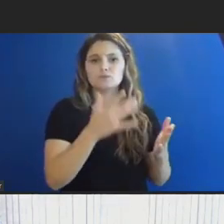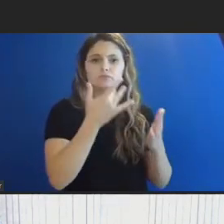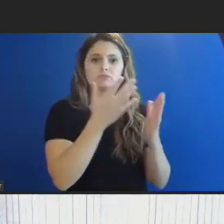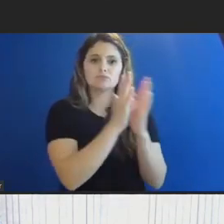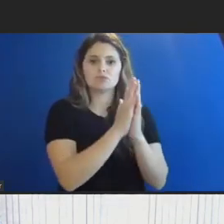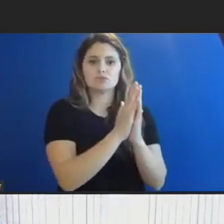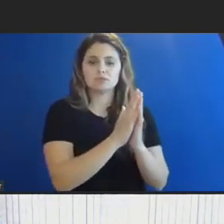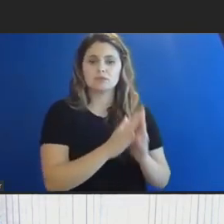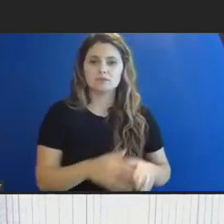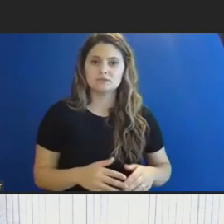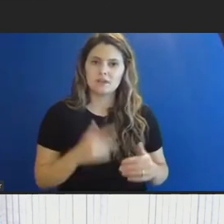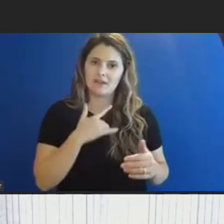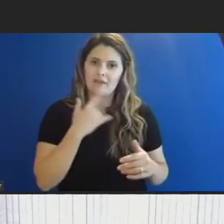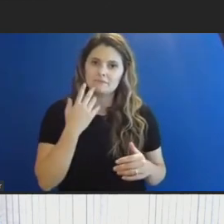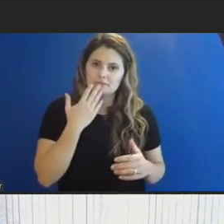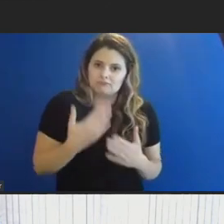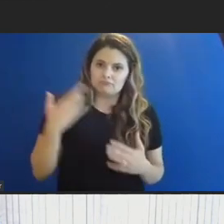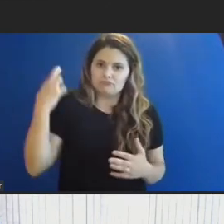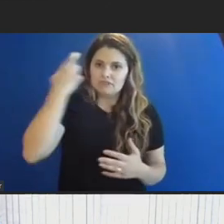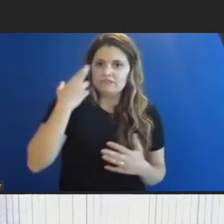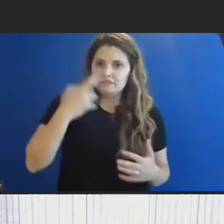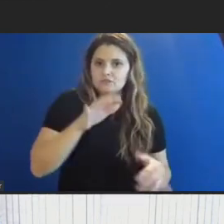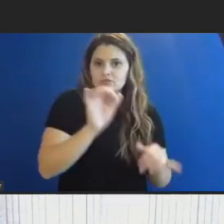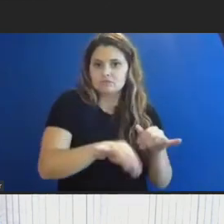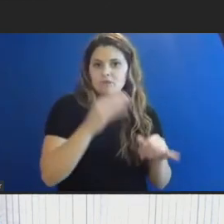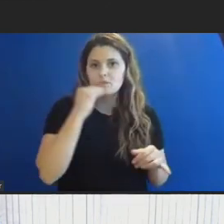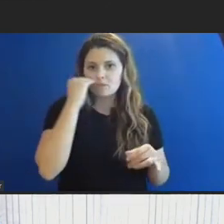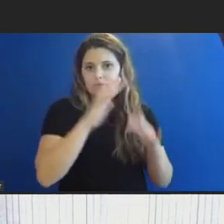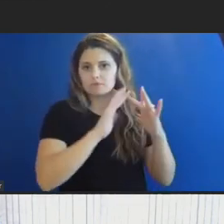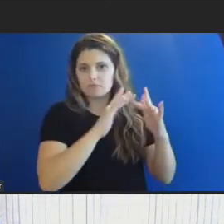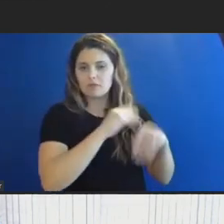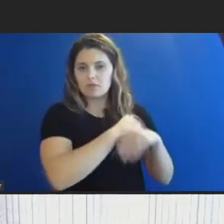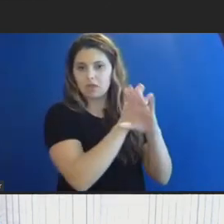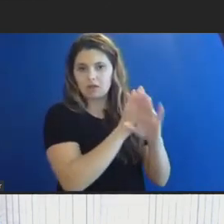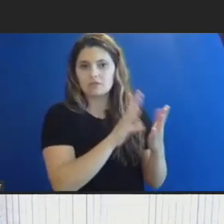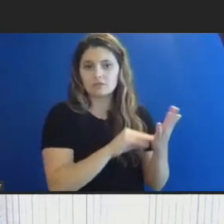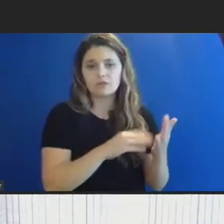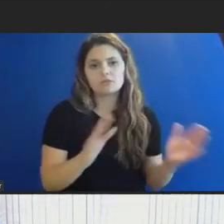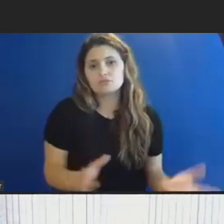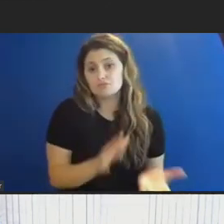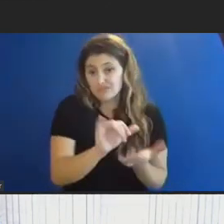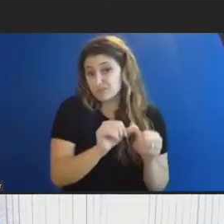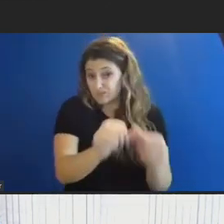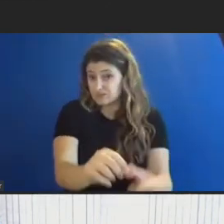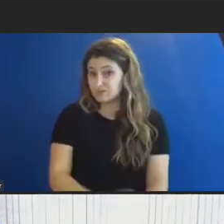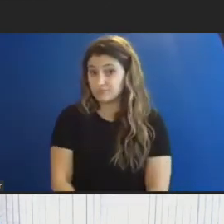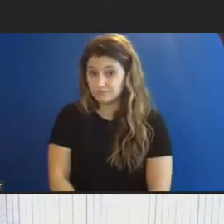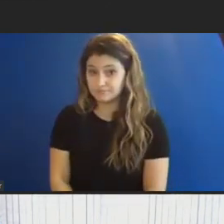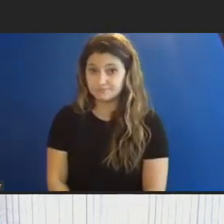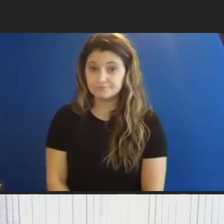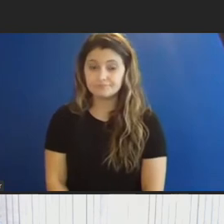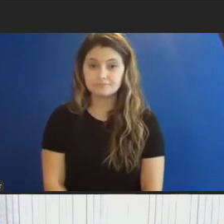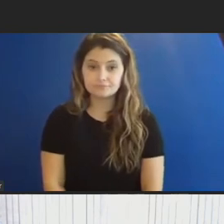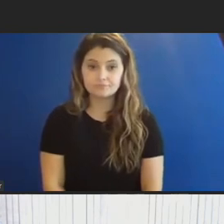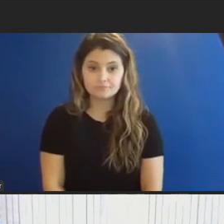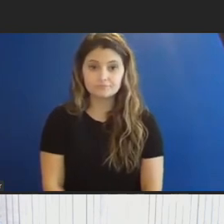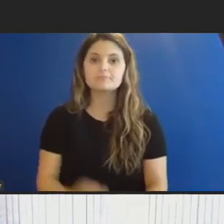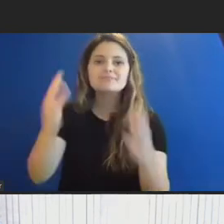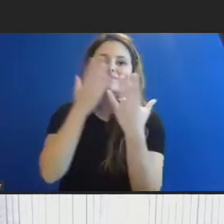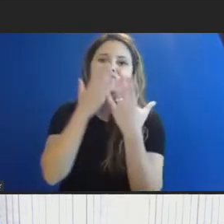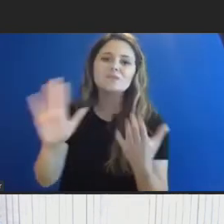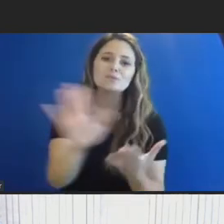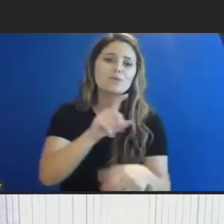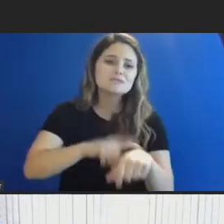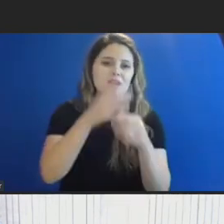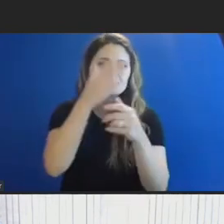have a justifiable reason, I would encourage that to be, you know, considered. Thank you for your time, and